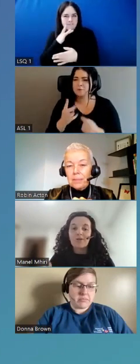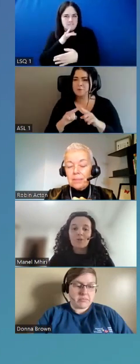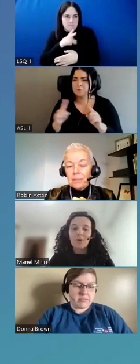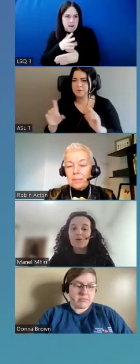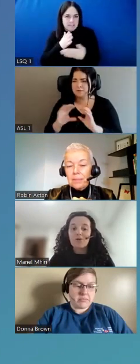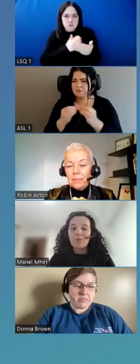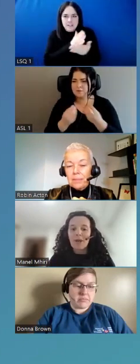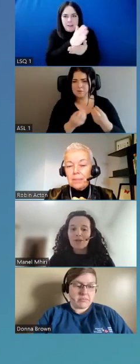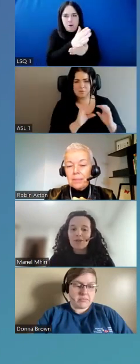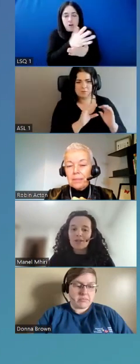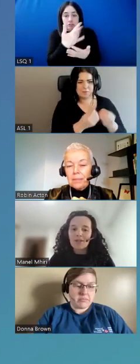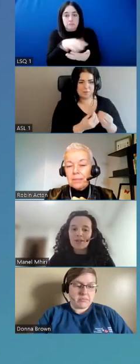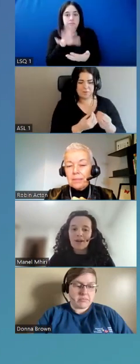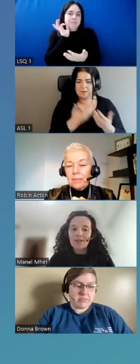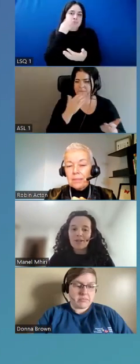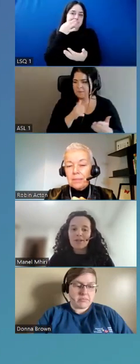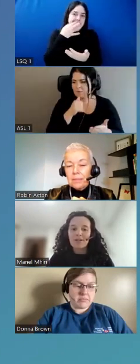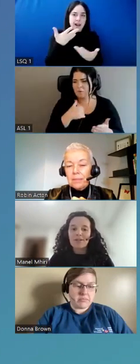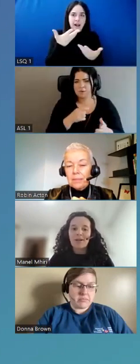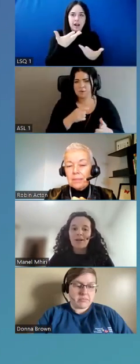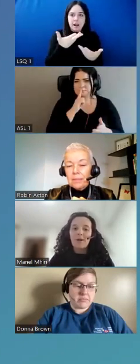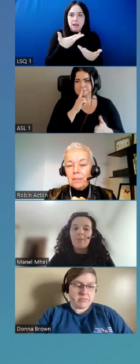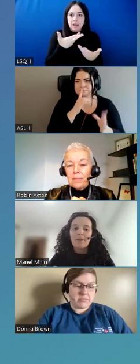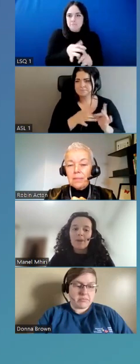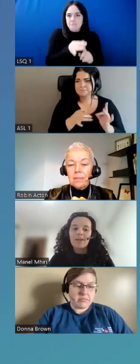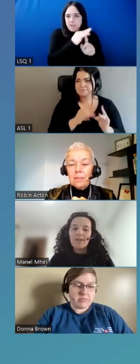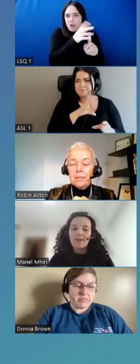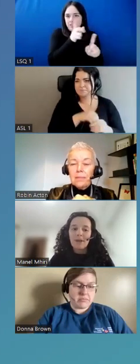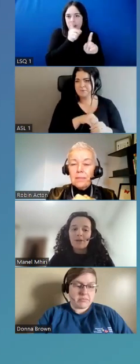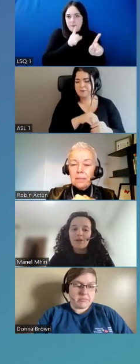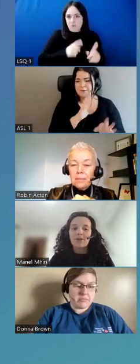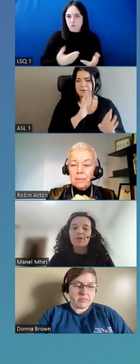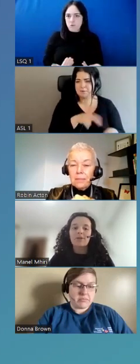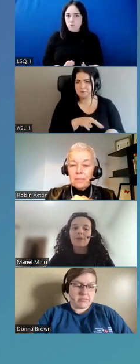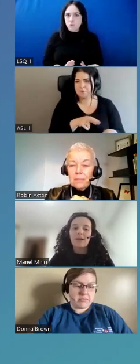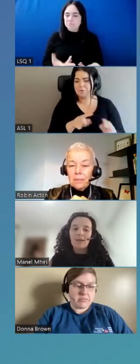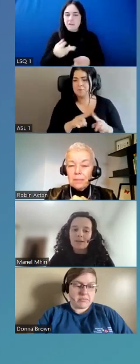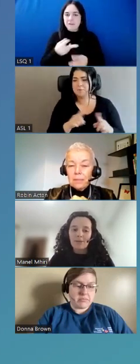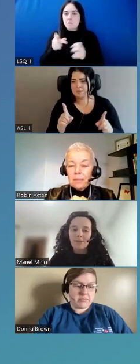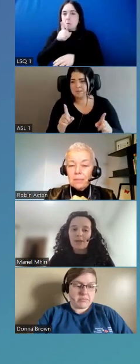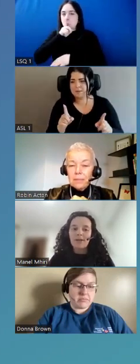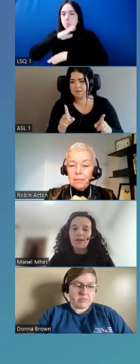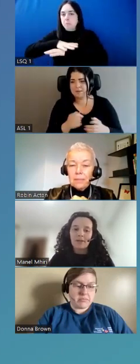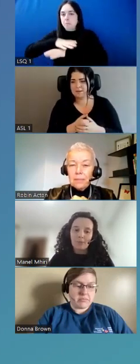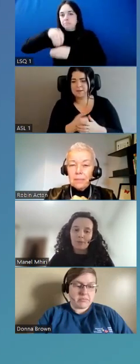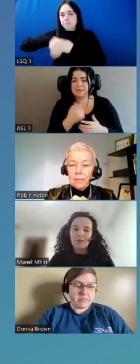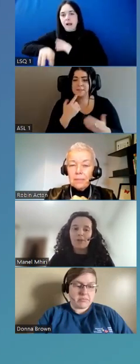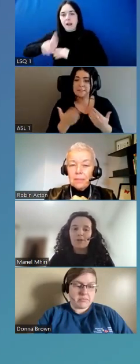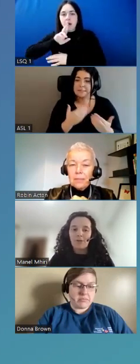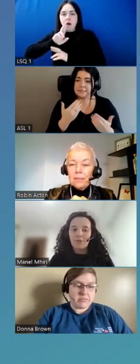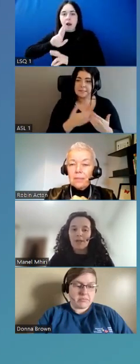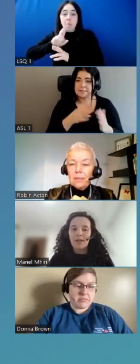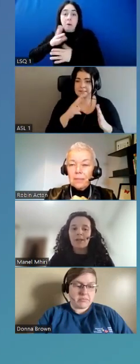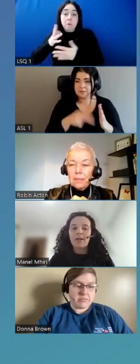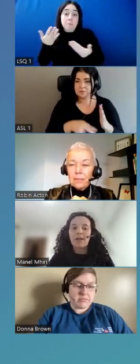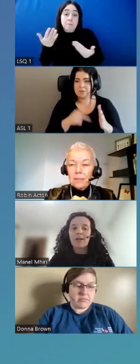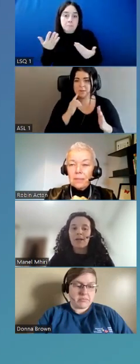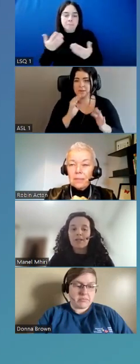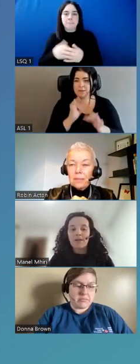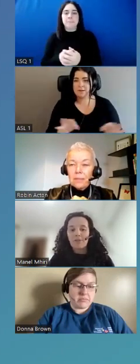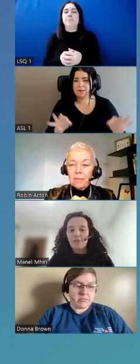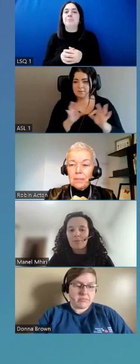they didn't want to mention it as it is, but they did mention easy read and the importance of